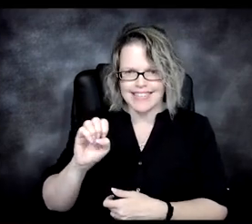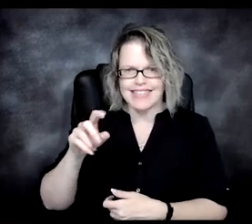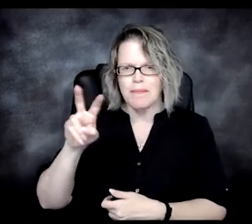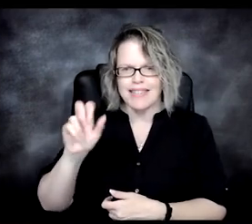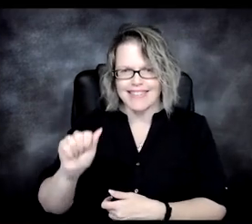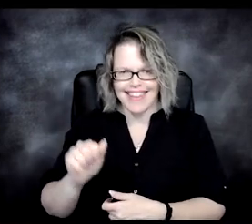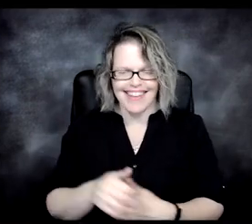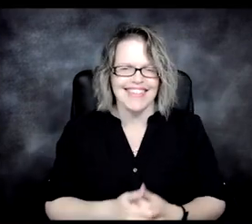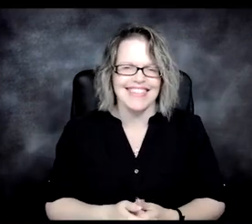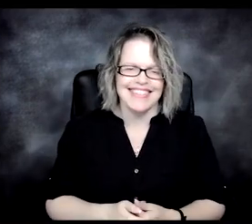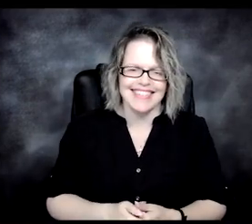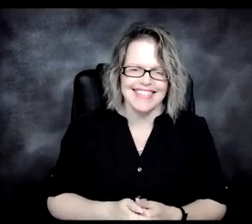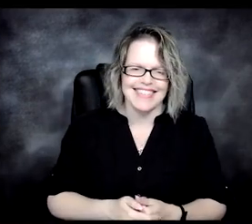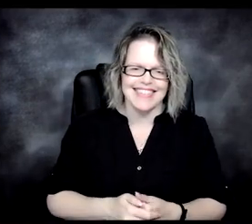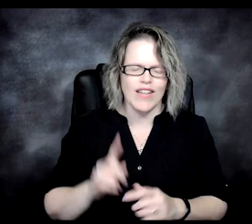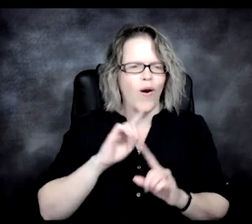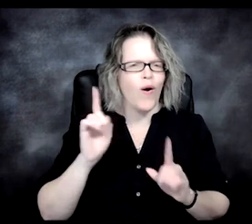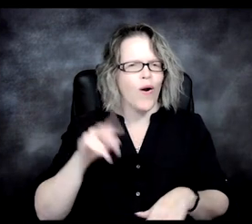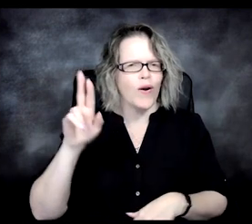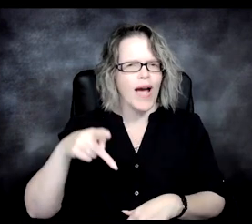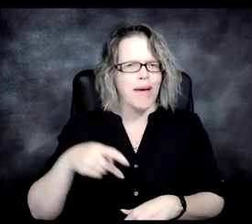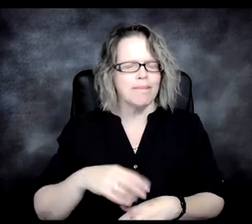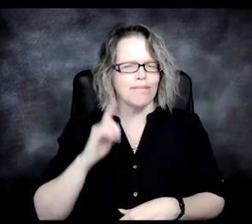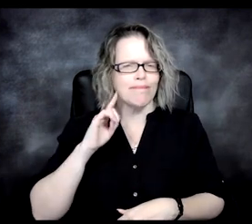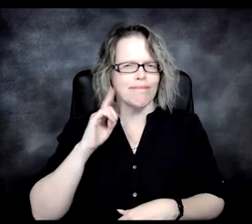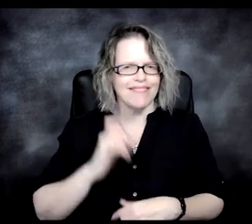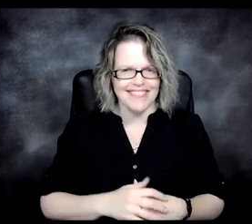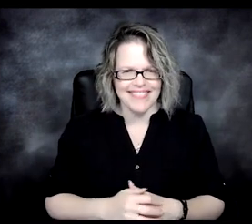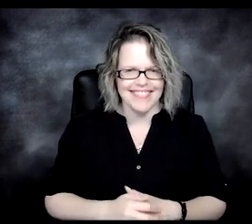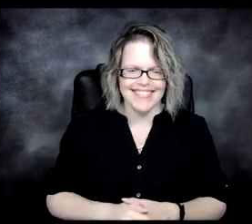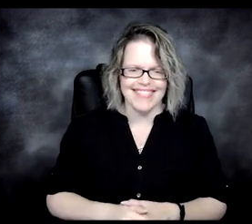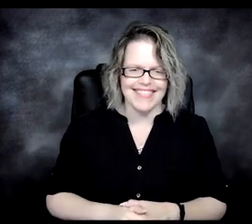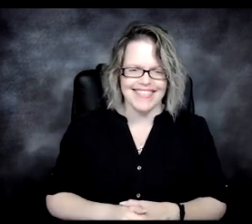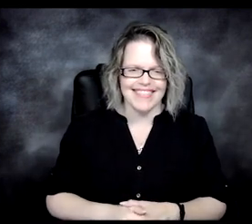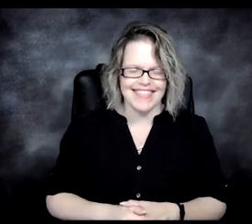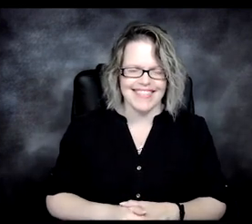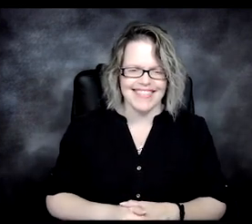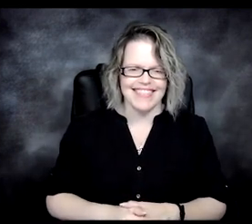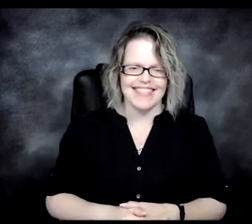Order up!